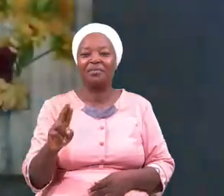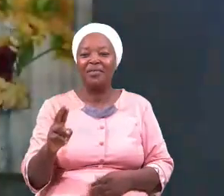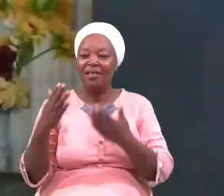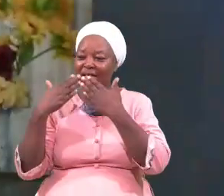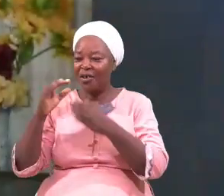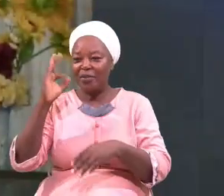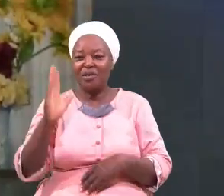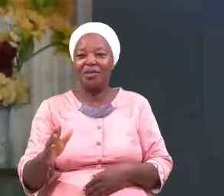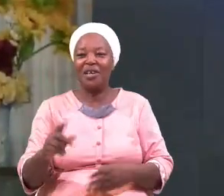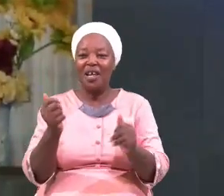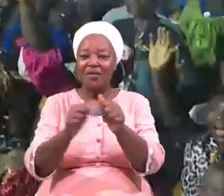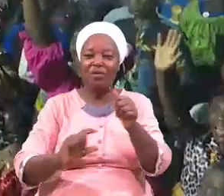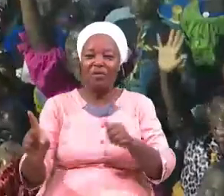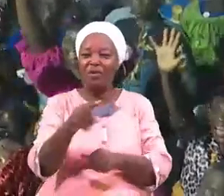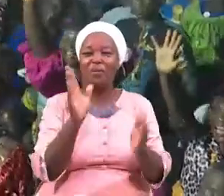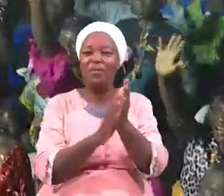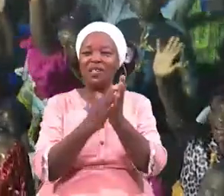Everybody praise the Lord.